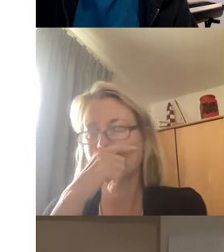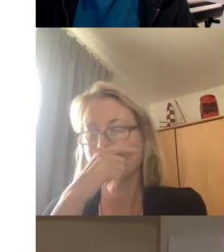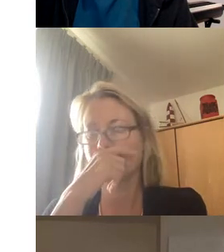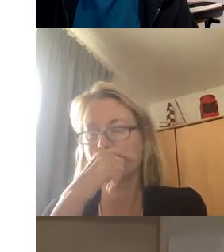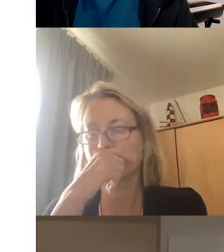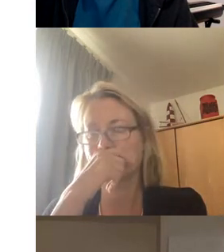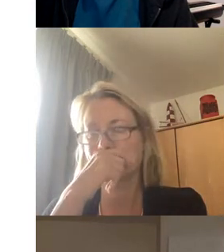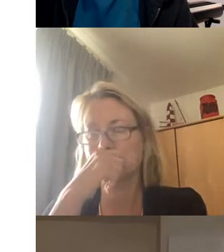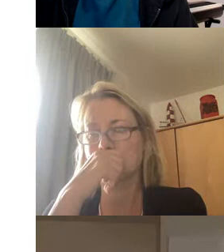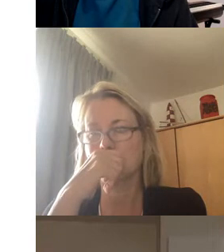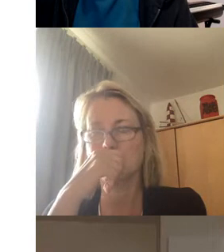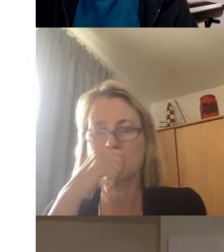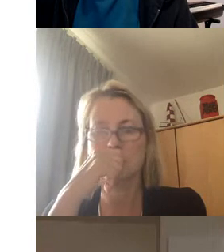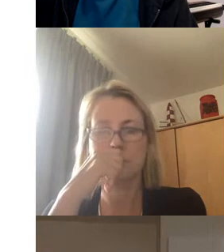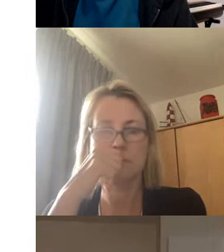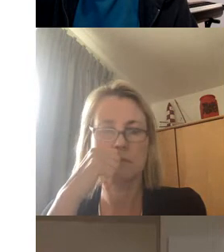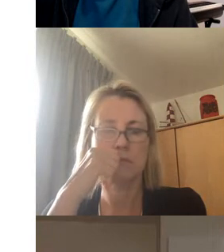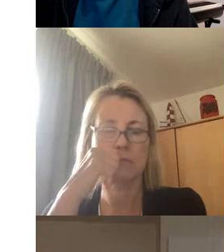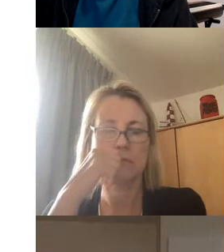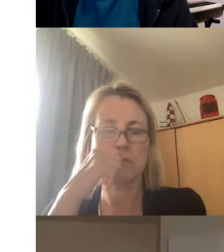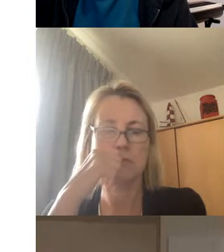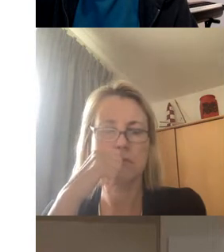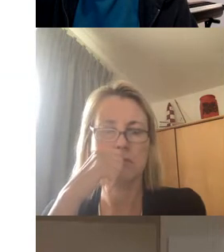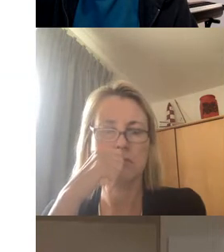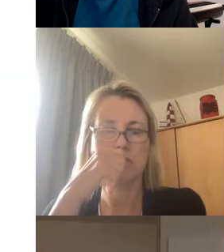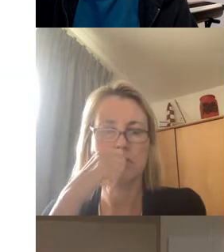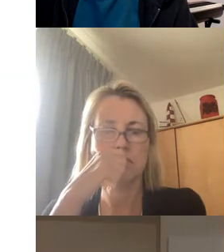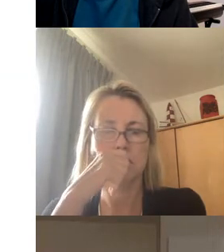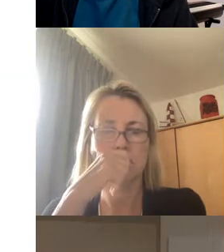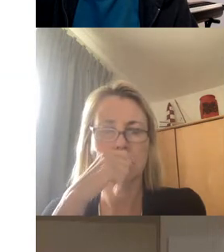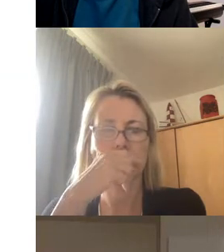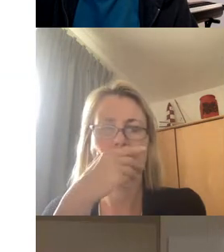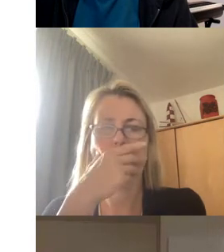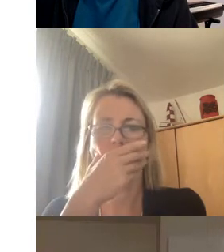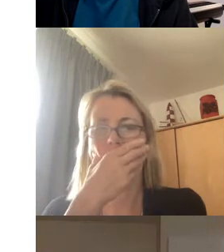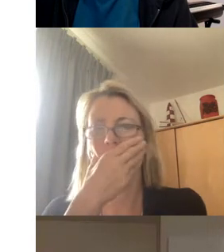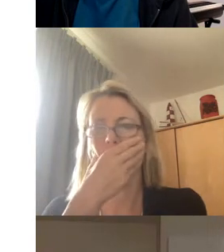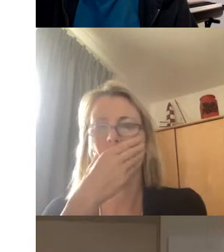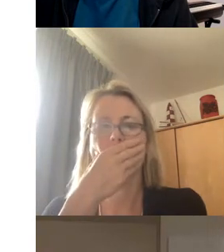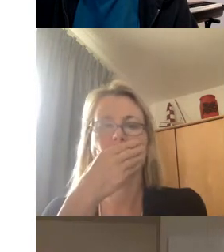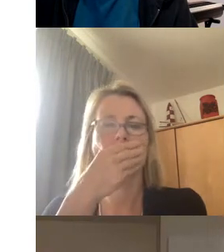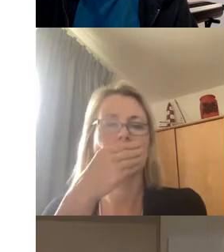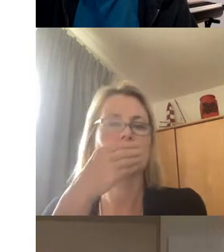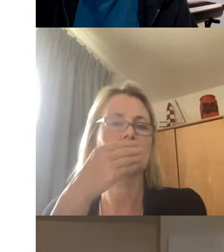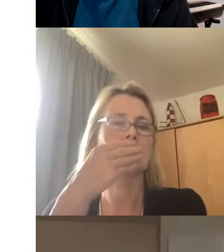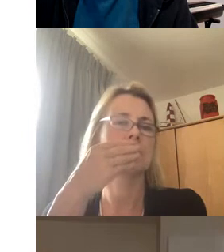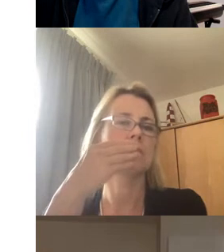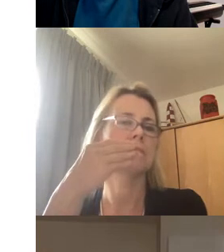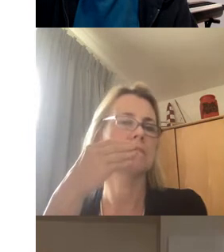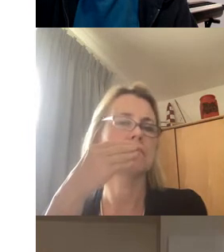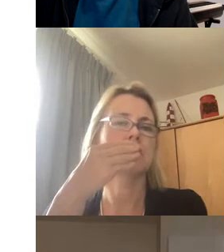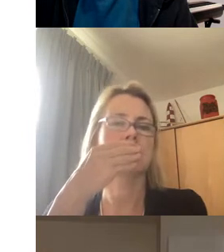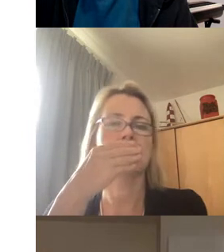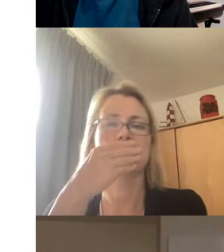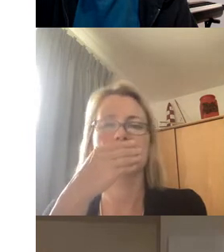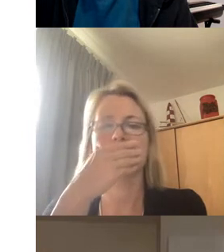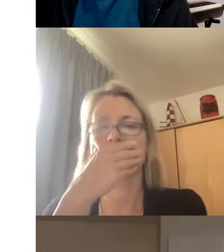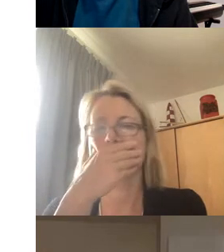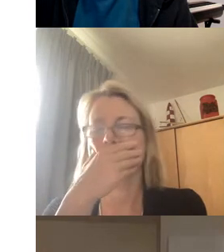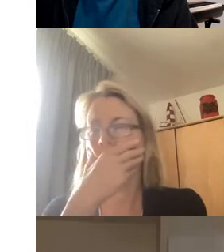the information that exists about exemptions. Could nudge on. At the core of all this